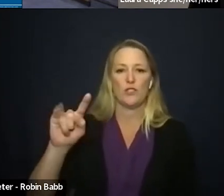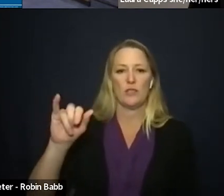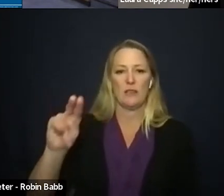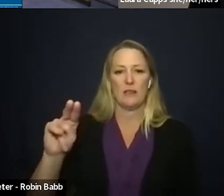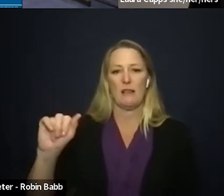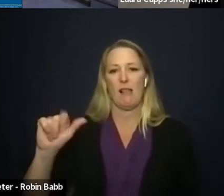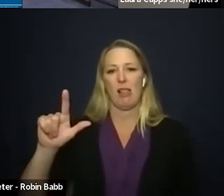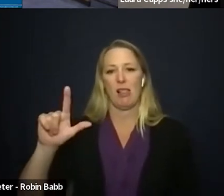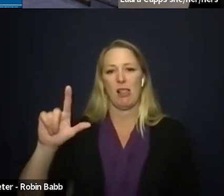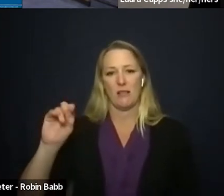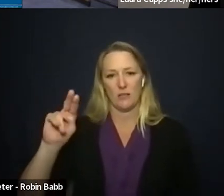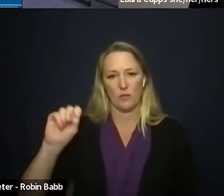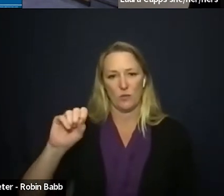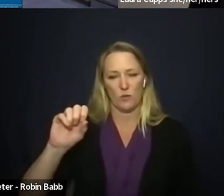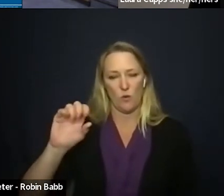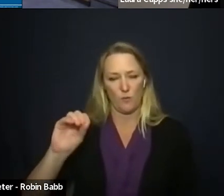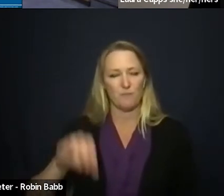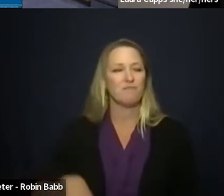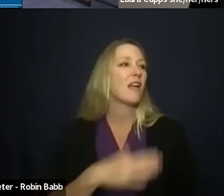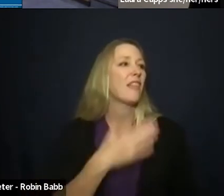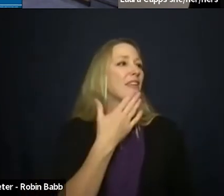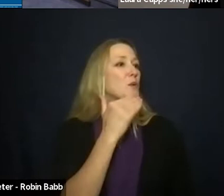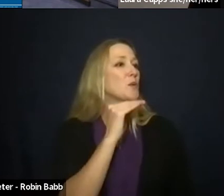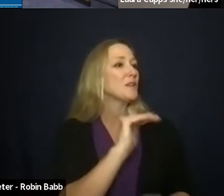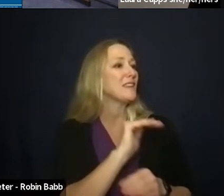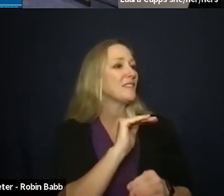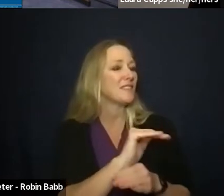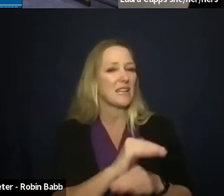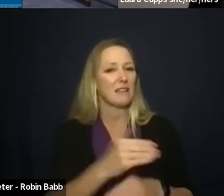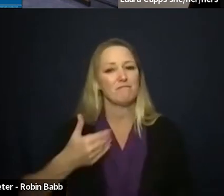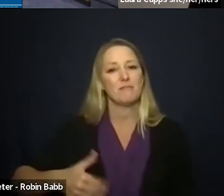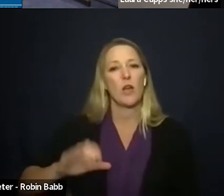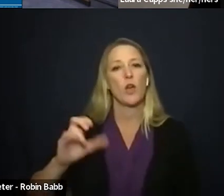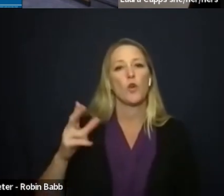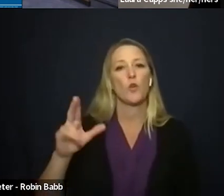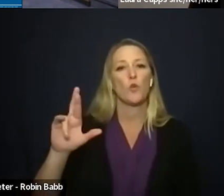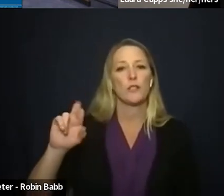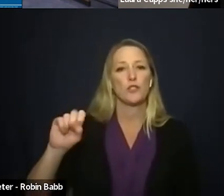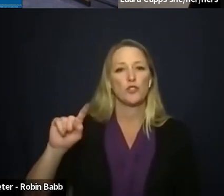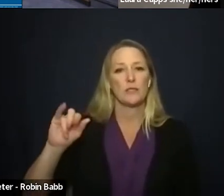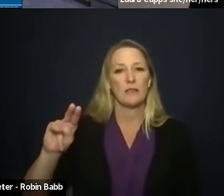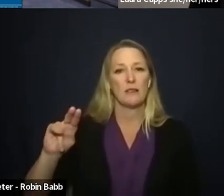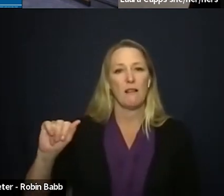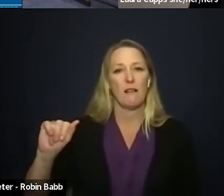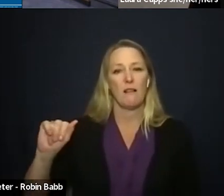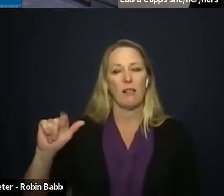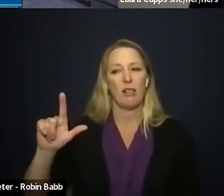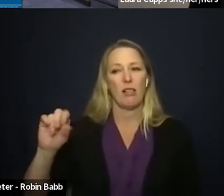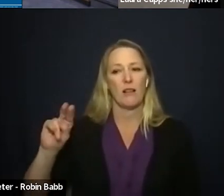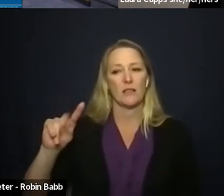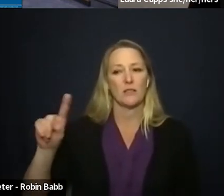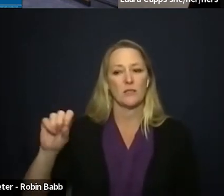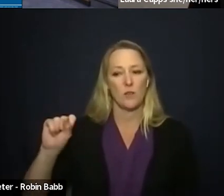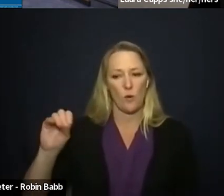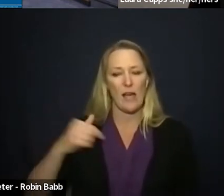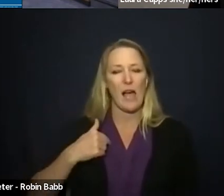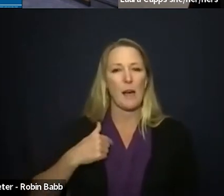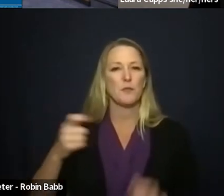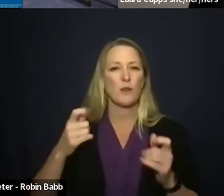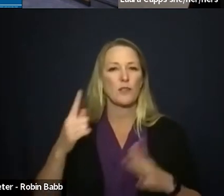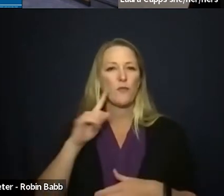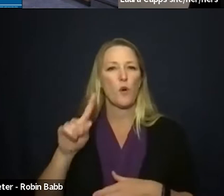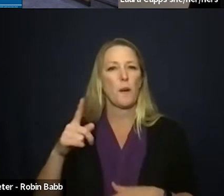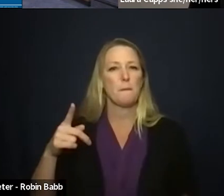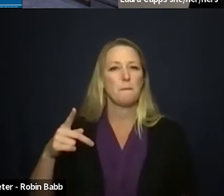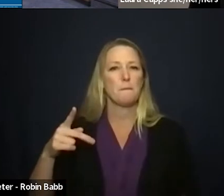good evening board president munoz and board trustees my name is christian alonso and i'm the director of public affairs for planned parenthood central coast